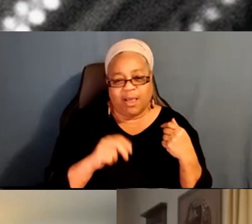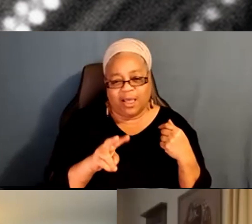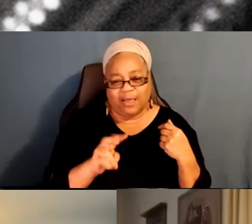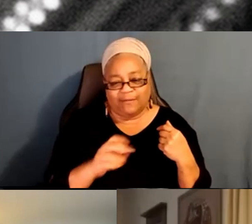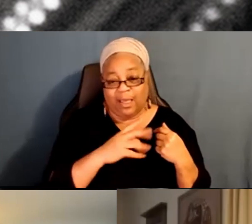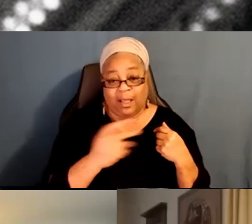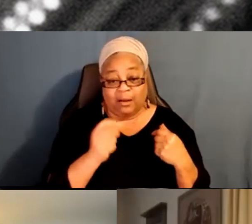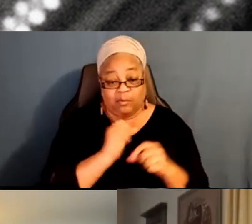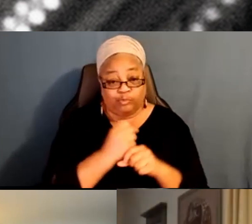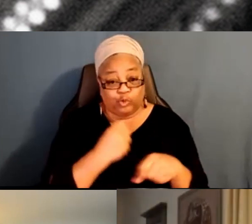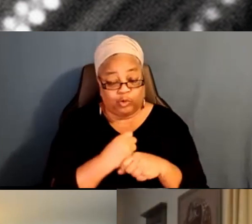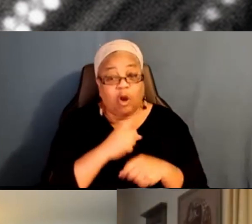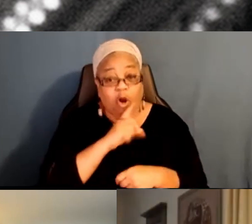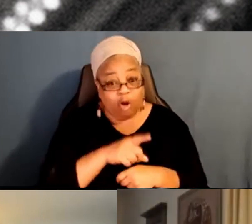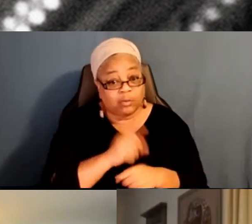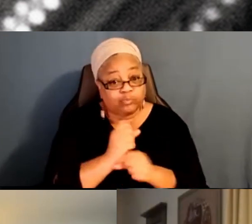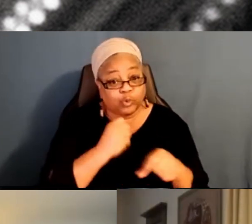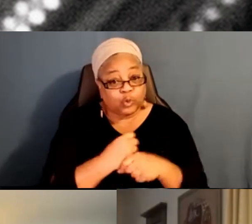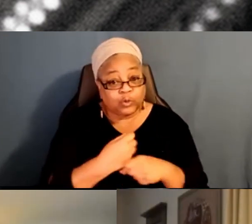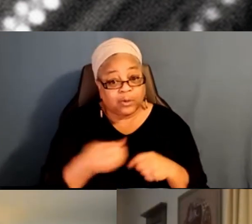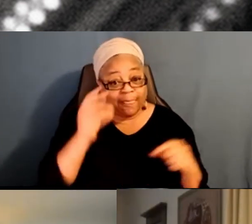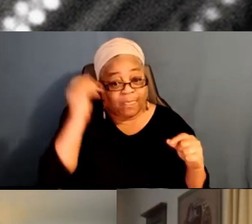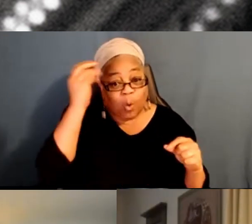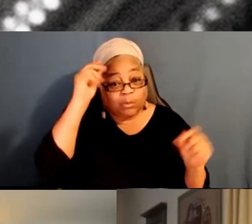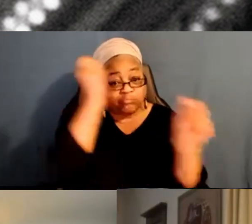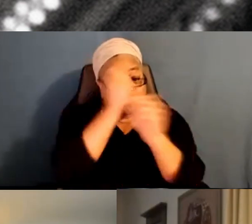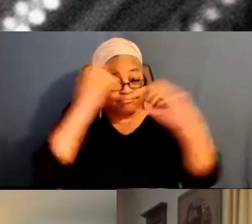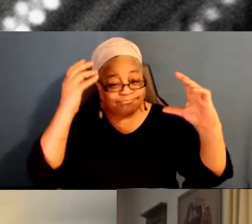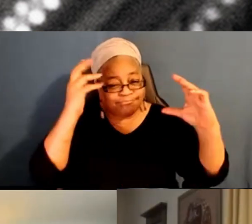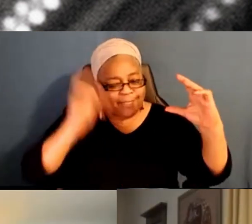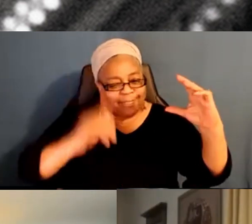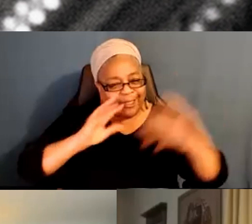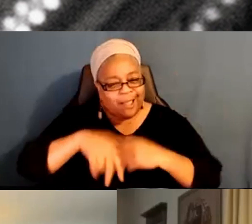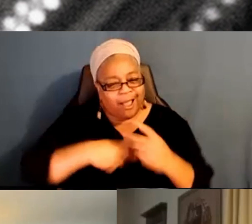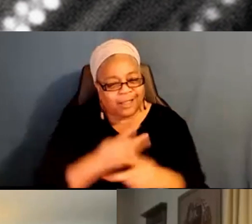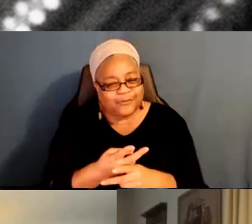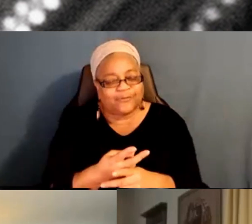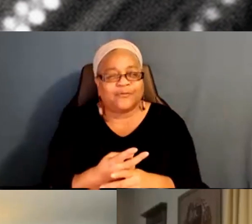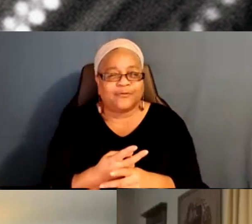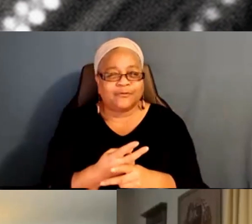are producing thought, right? Producing the kind of